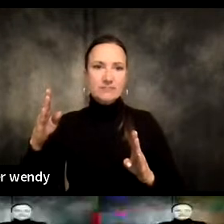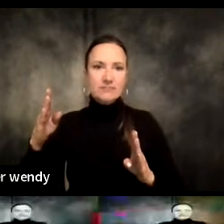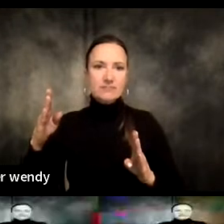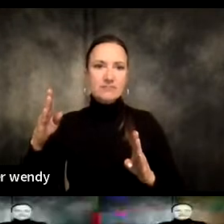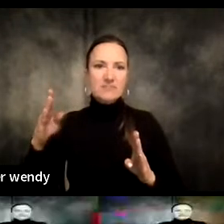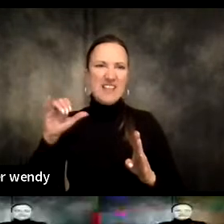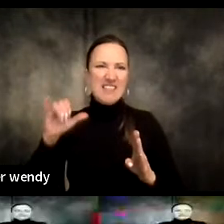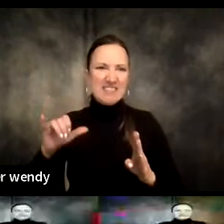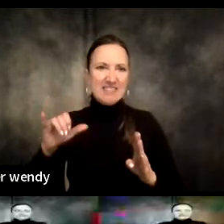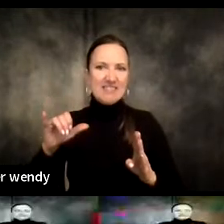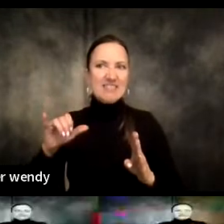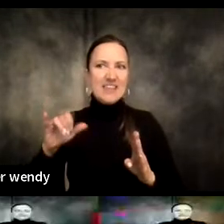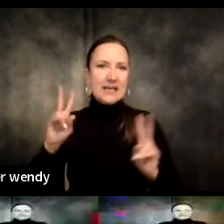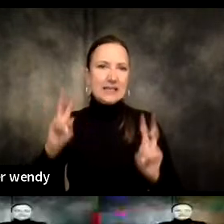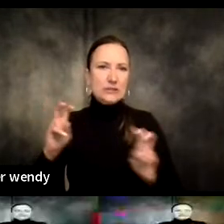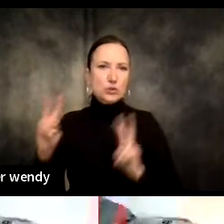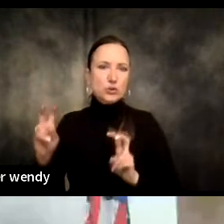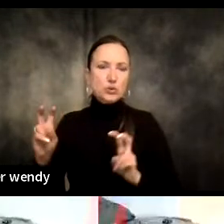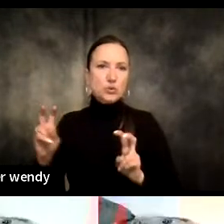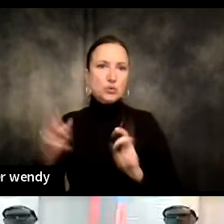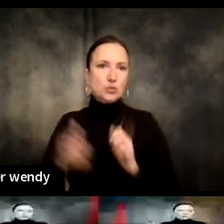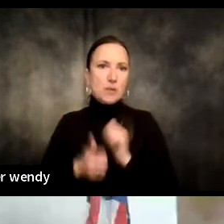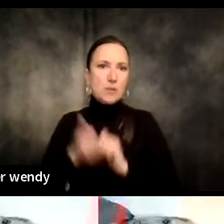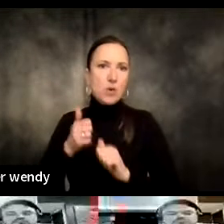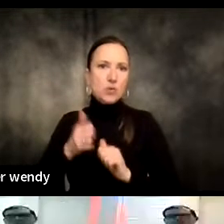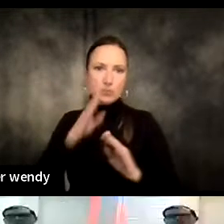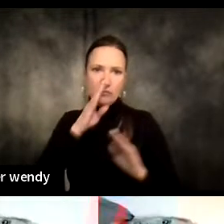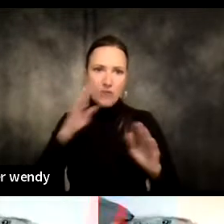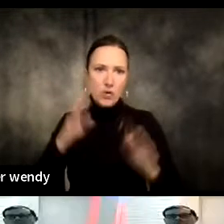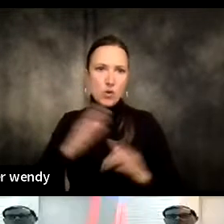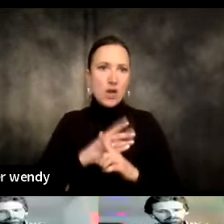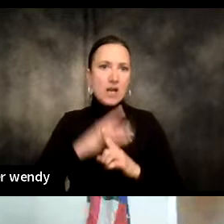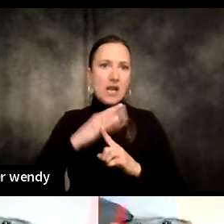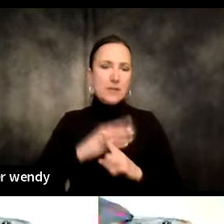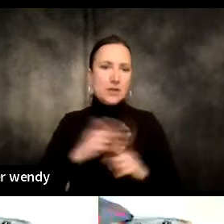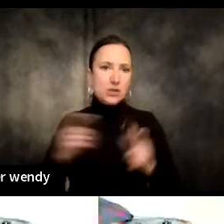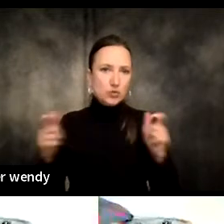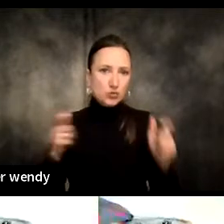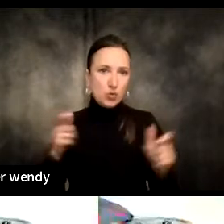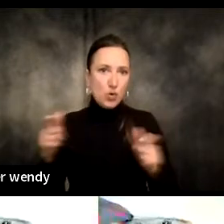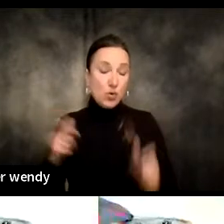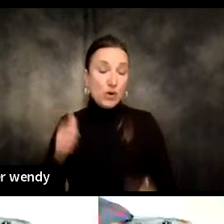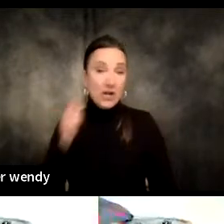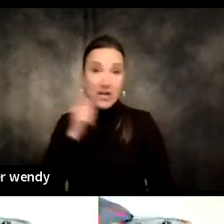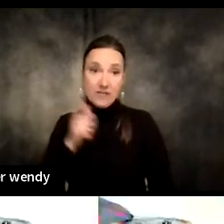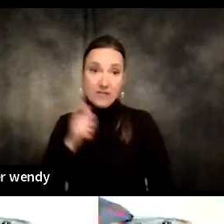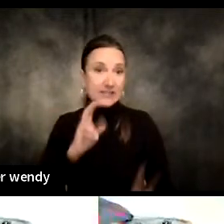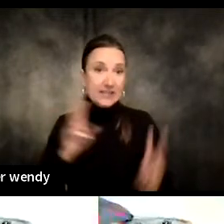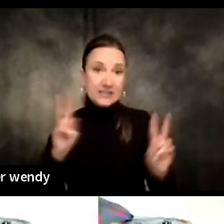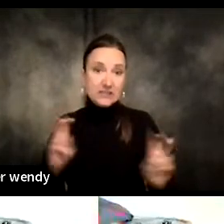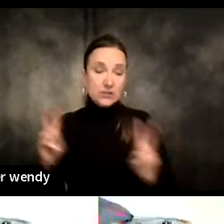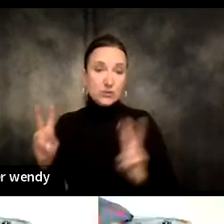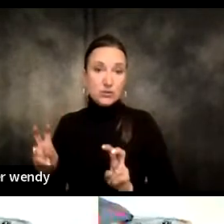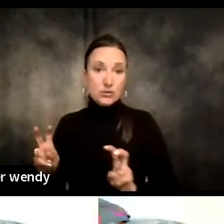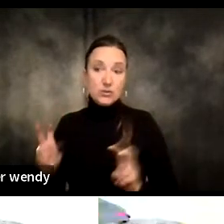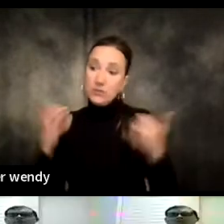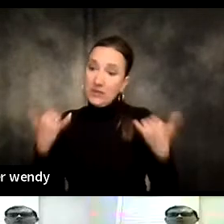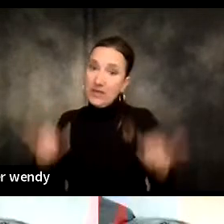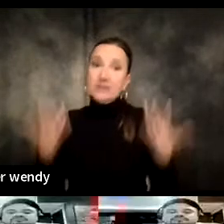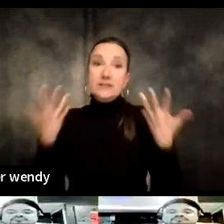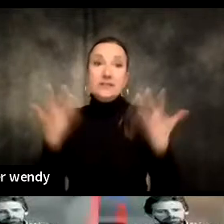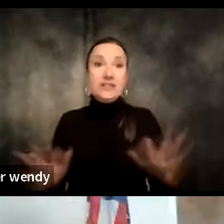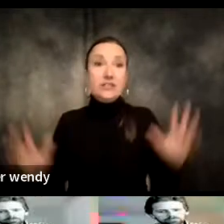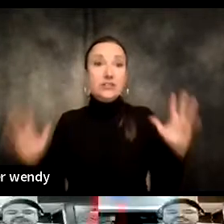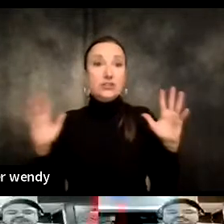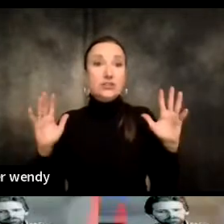control is one of our major effects that are going on now each day. So I'll stop talking, just